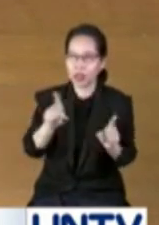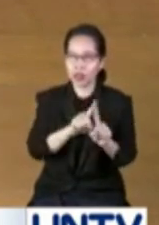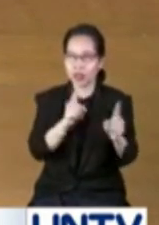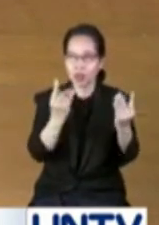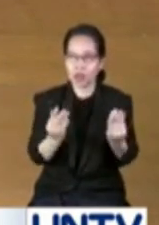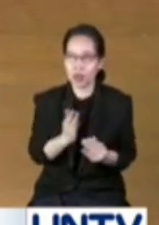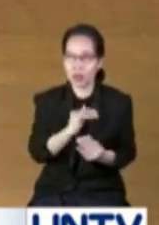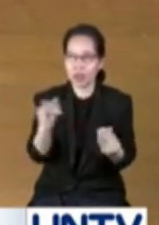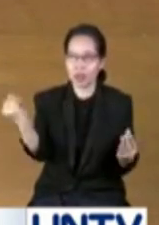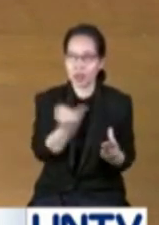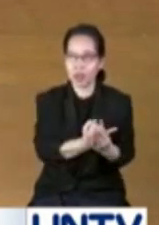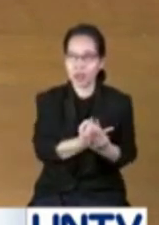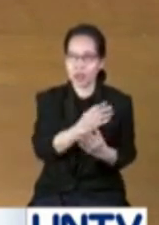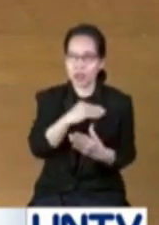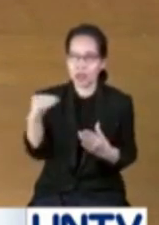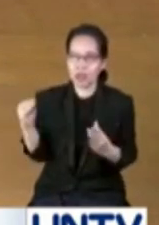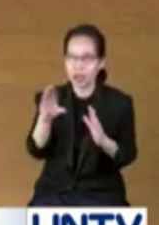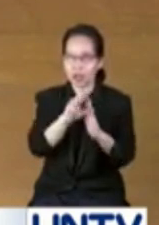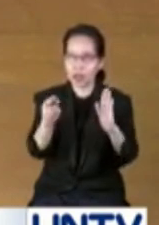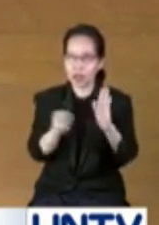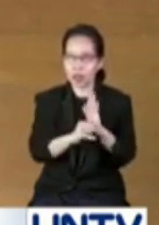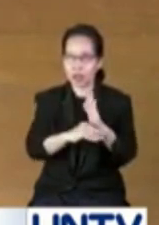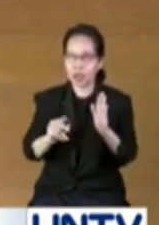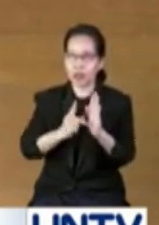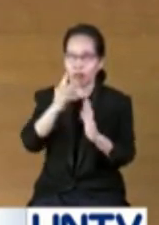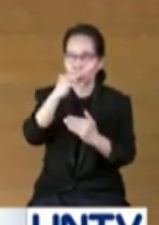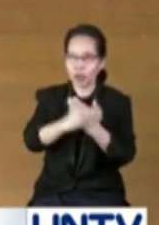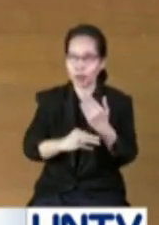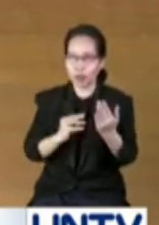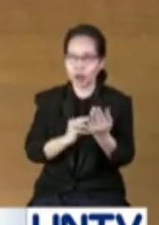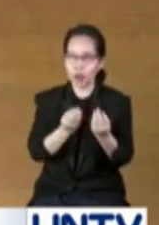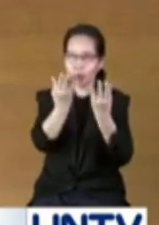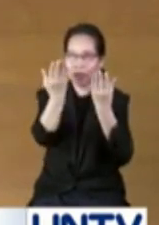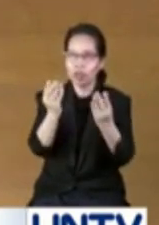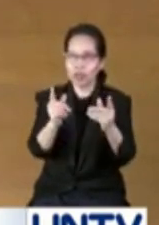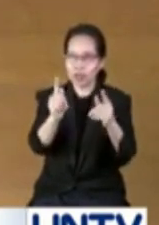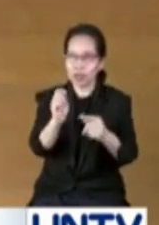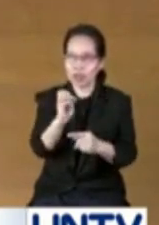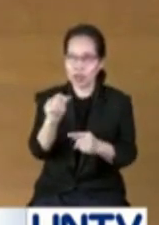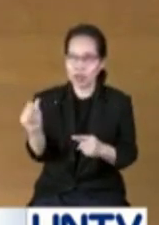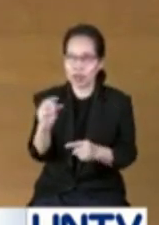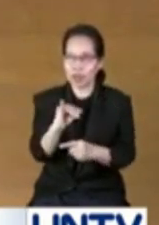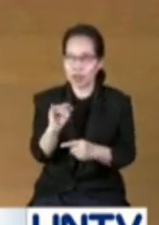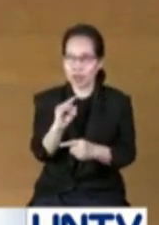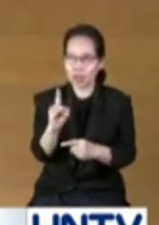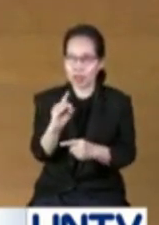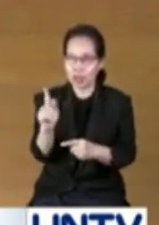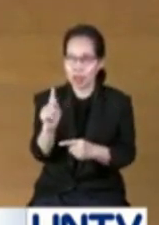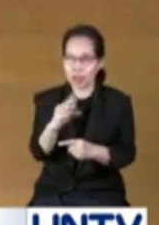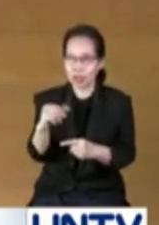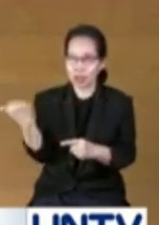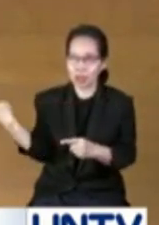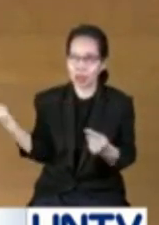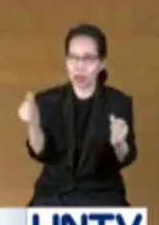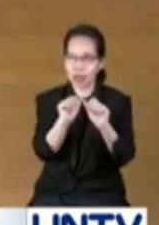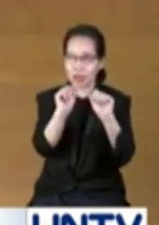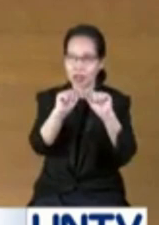in the curricula and programs offered by TESDA, DICT, and other agencies of government.